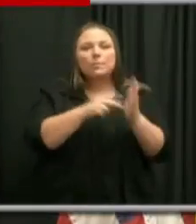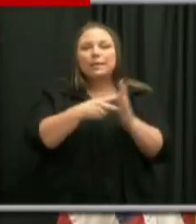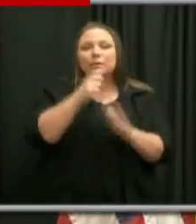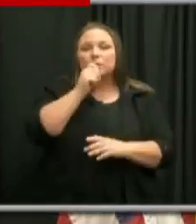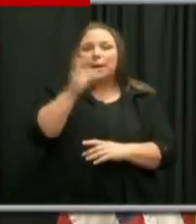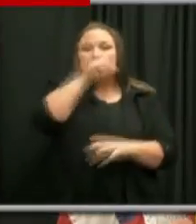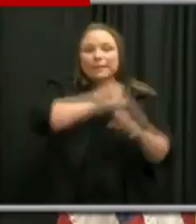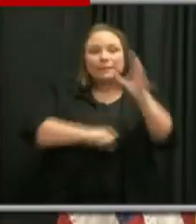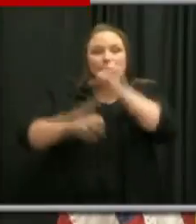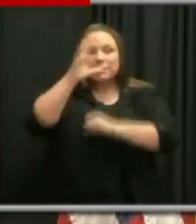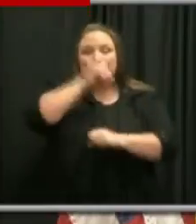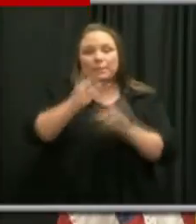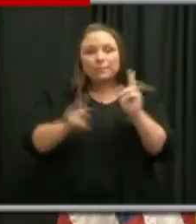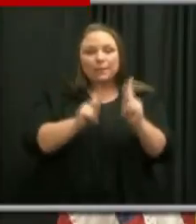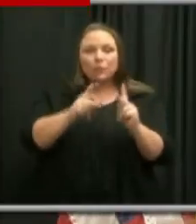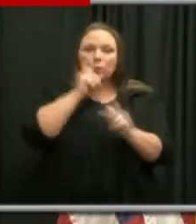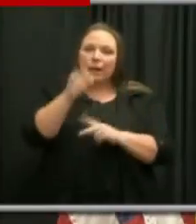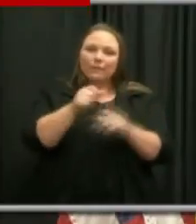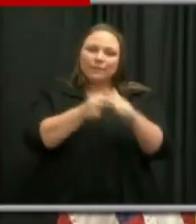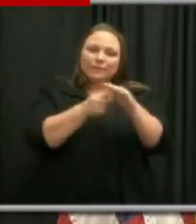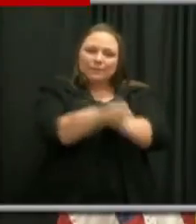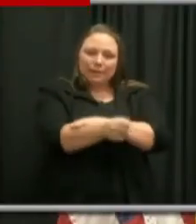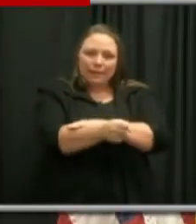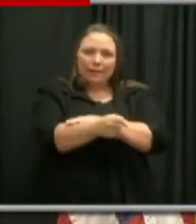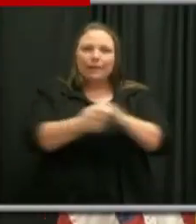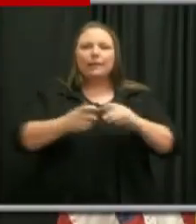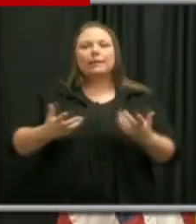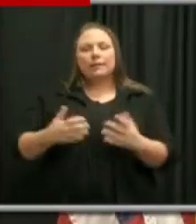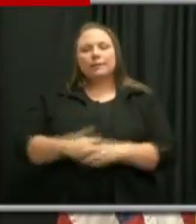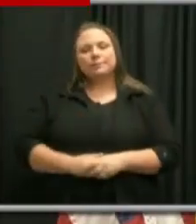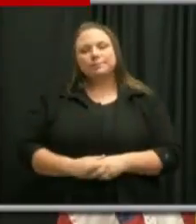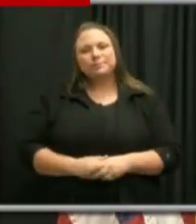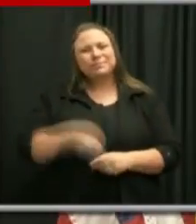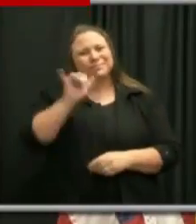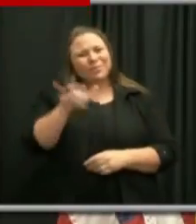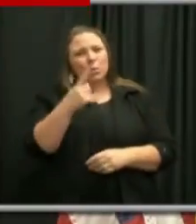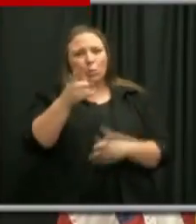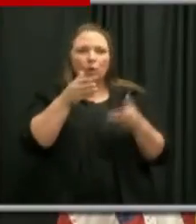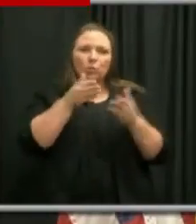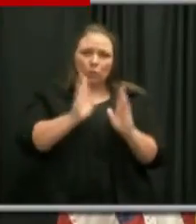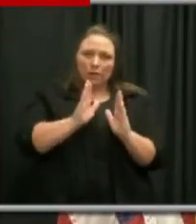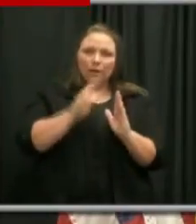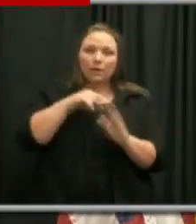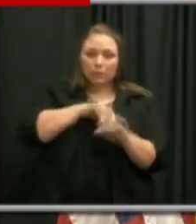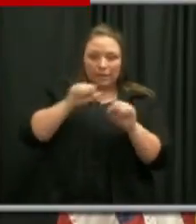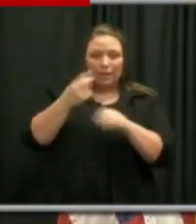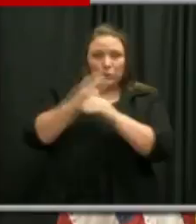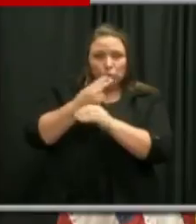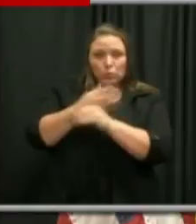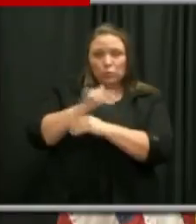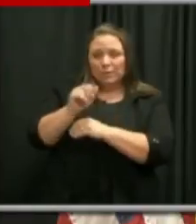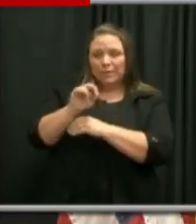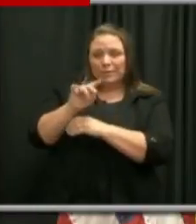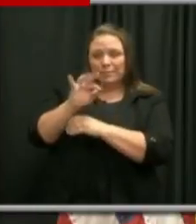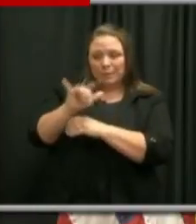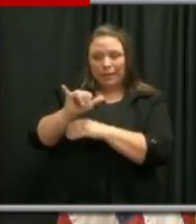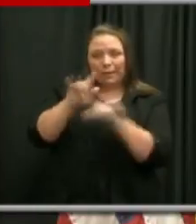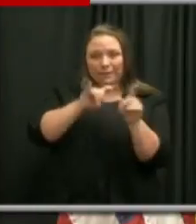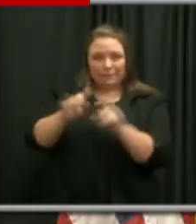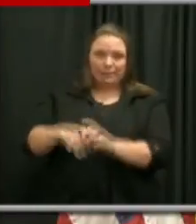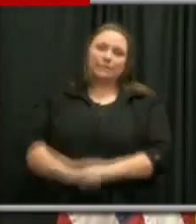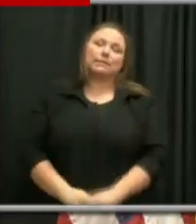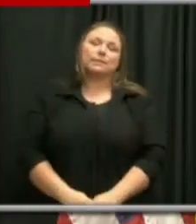be free of quarantine, having them be in quarantine. That's just one of the ways that the antibody test could be very